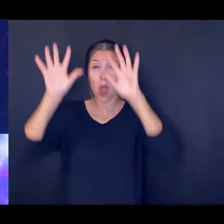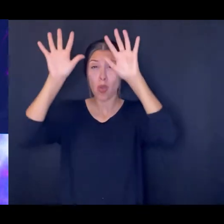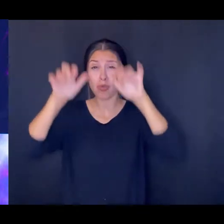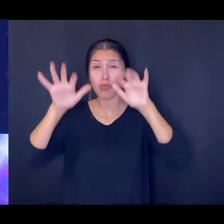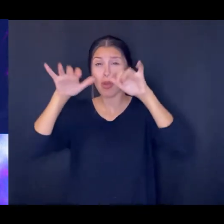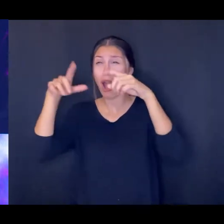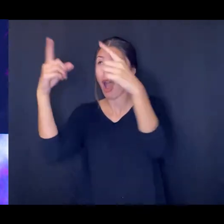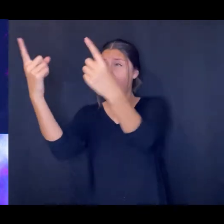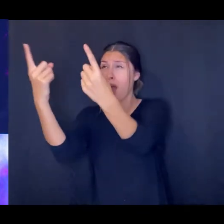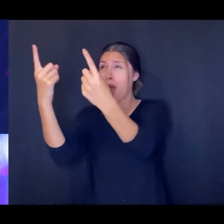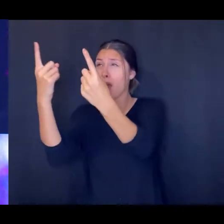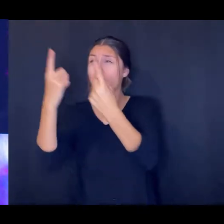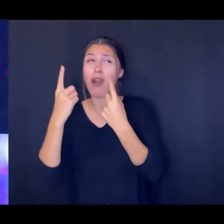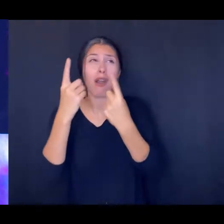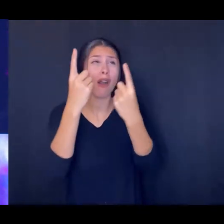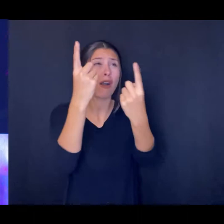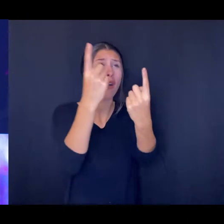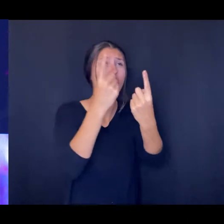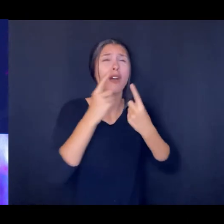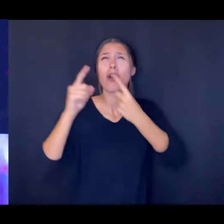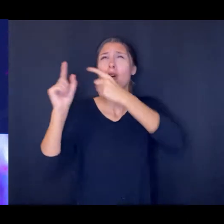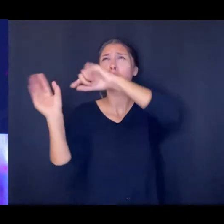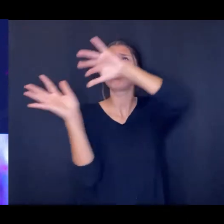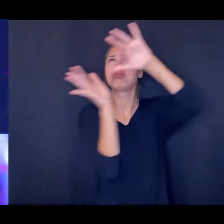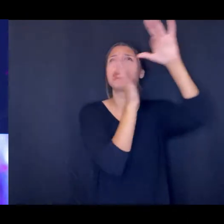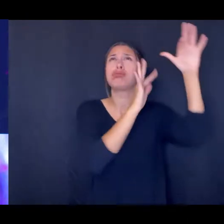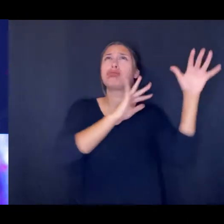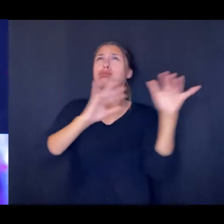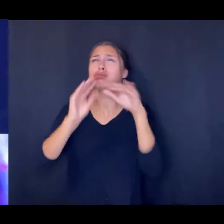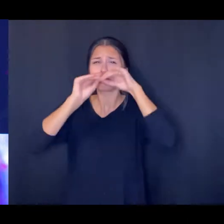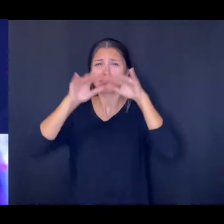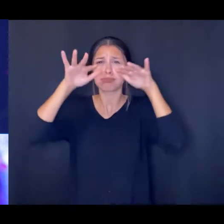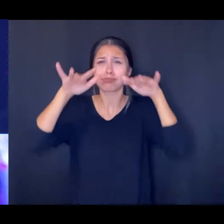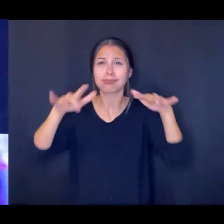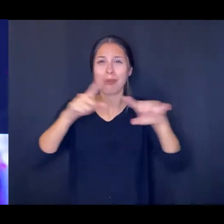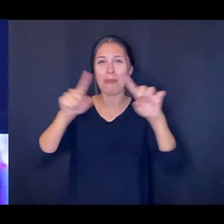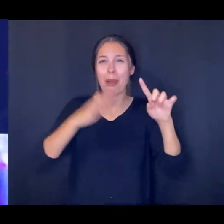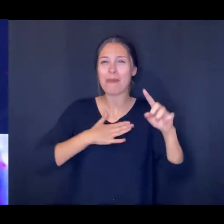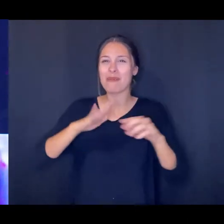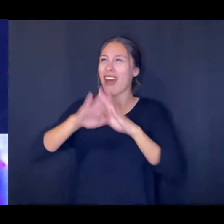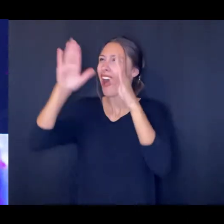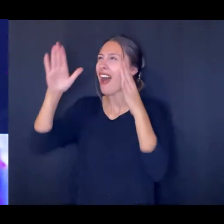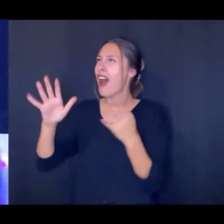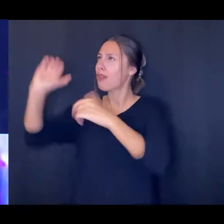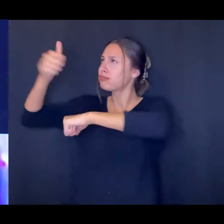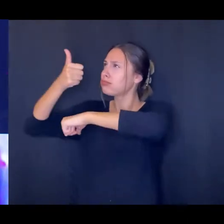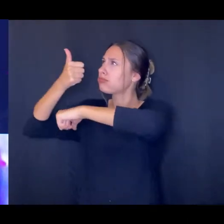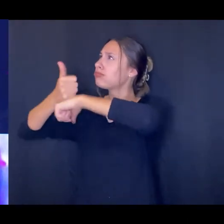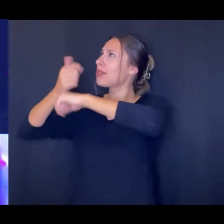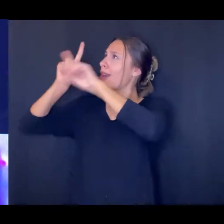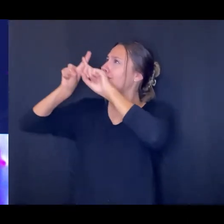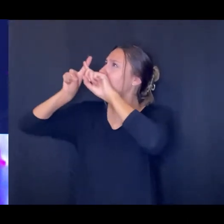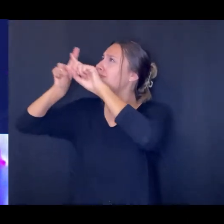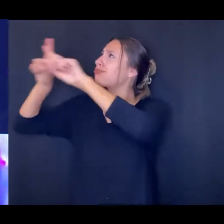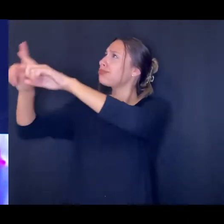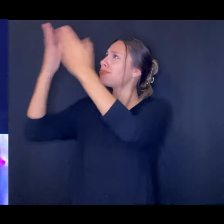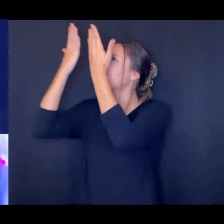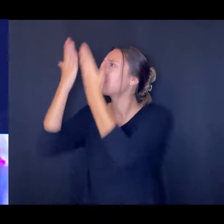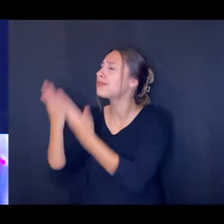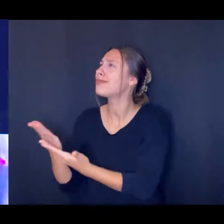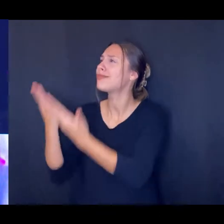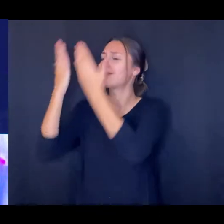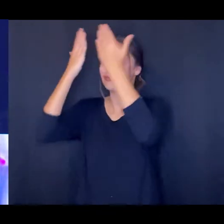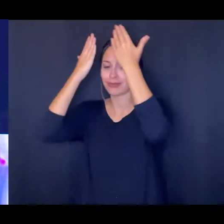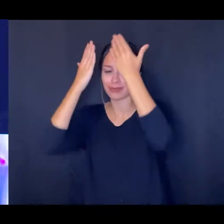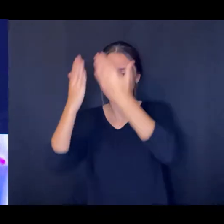Oh, rain came and wind blew, but my house was built on